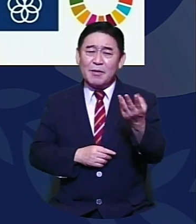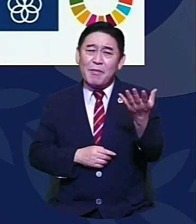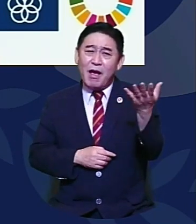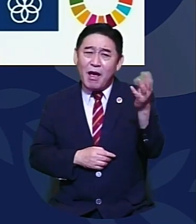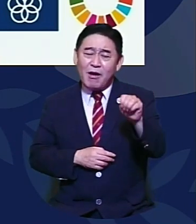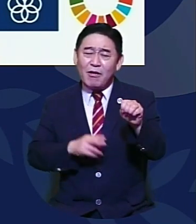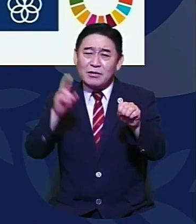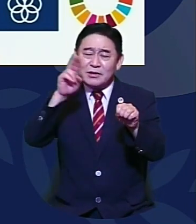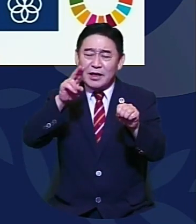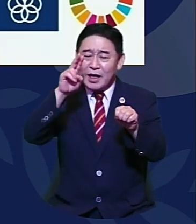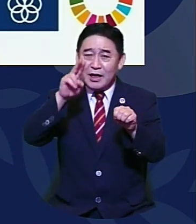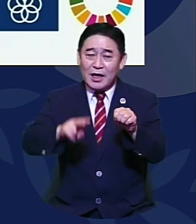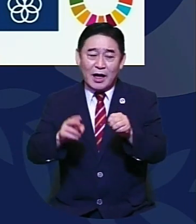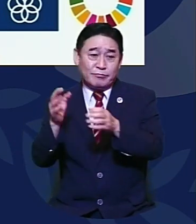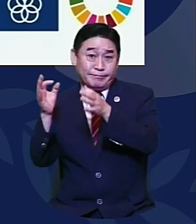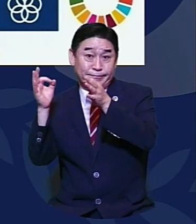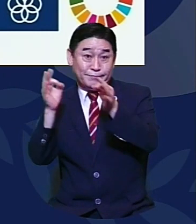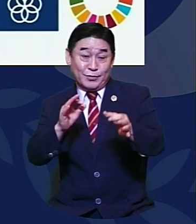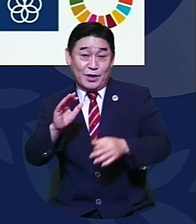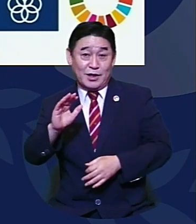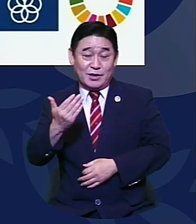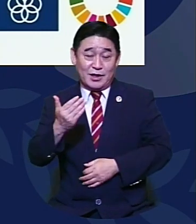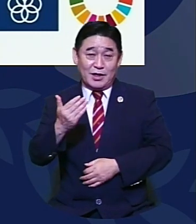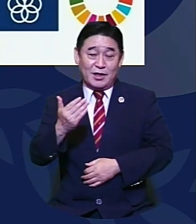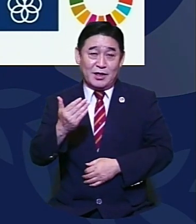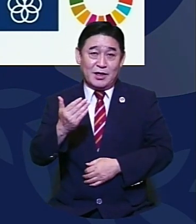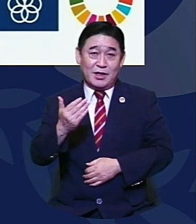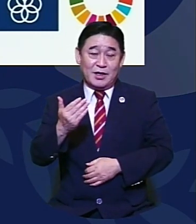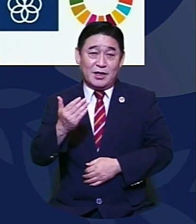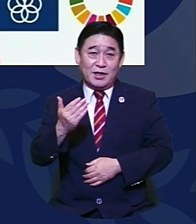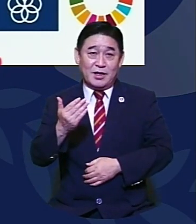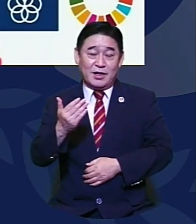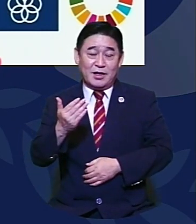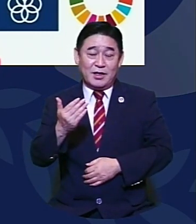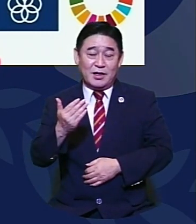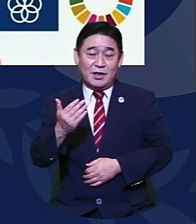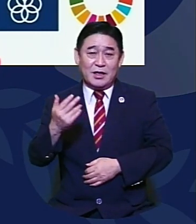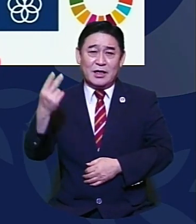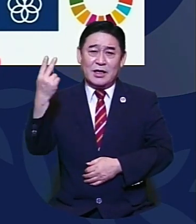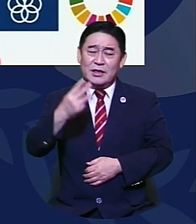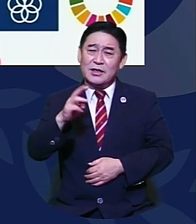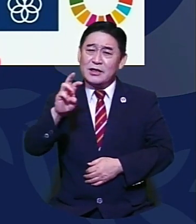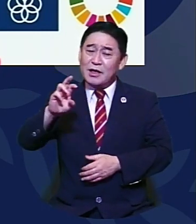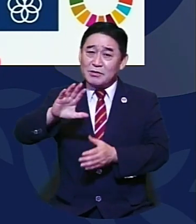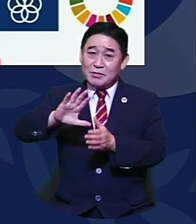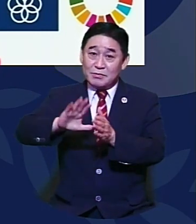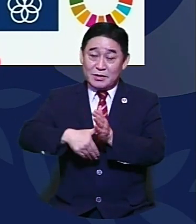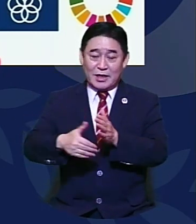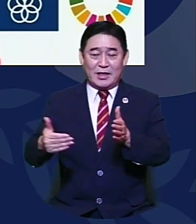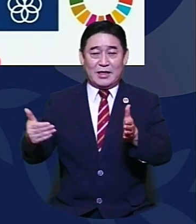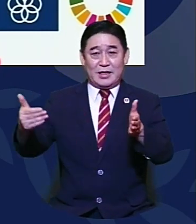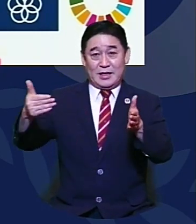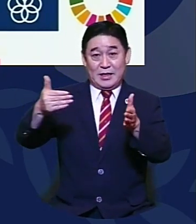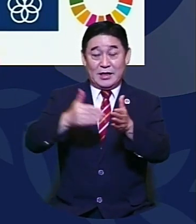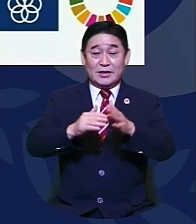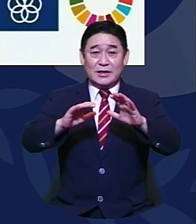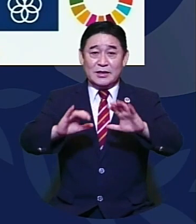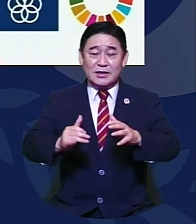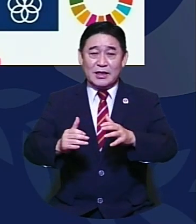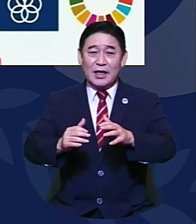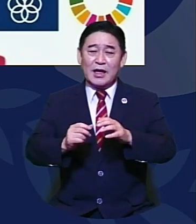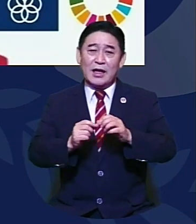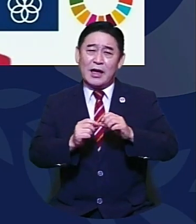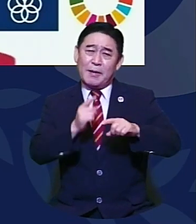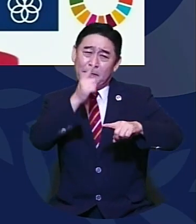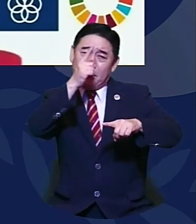connected by the year 2030. And my natural question is, how are we going to secure